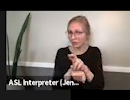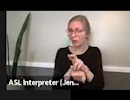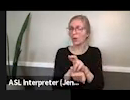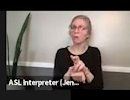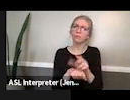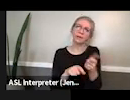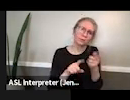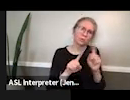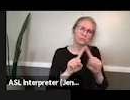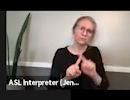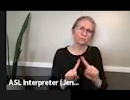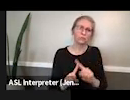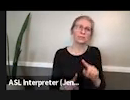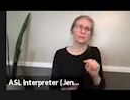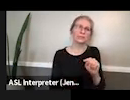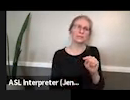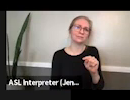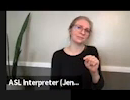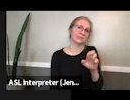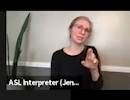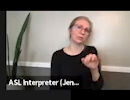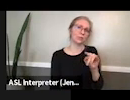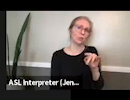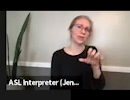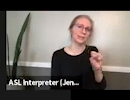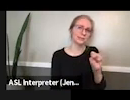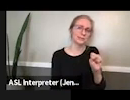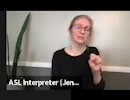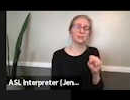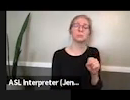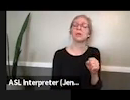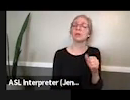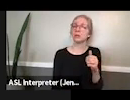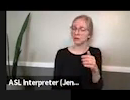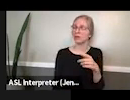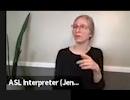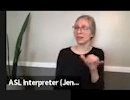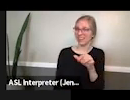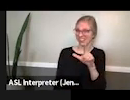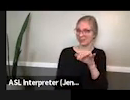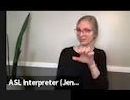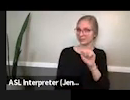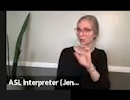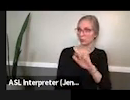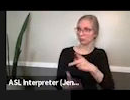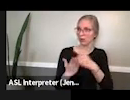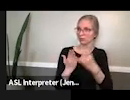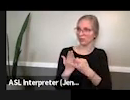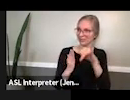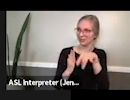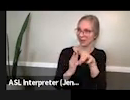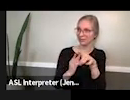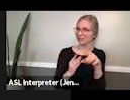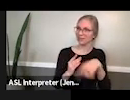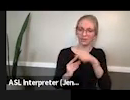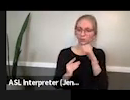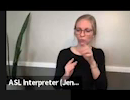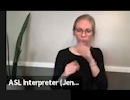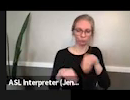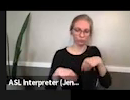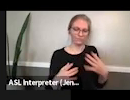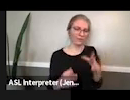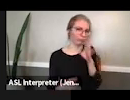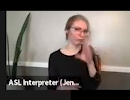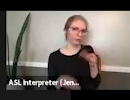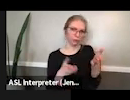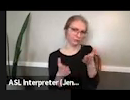generally speaking, the projects, such as Lisa's project in Indiana, they don't provide direct services. They support